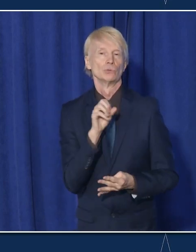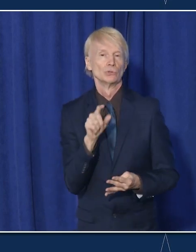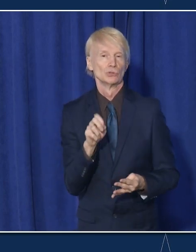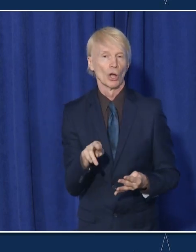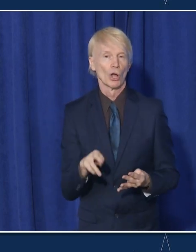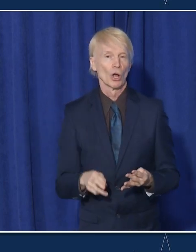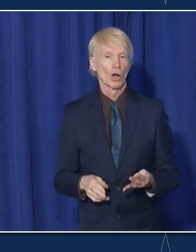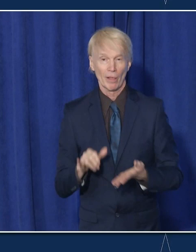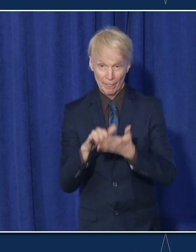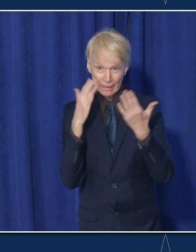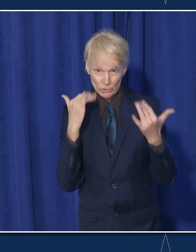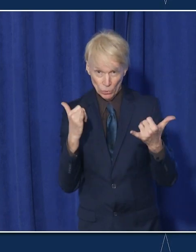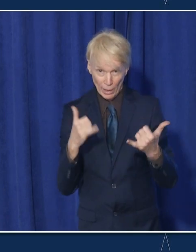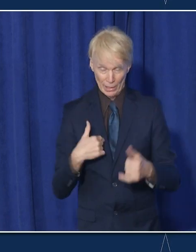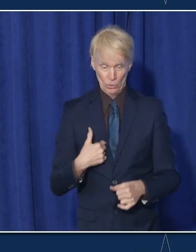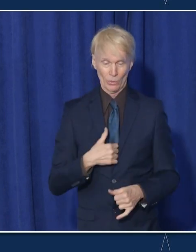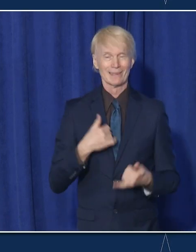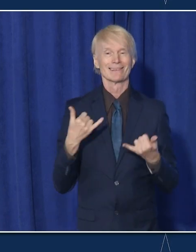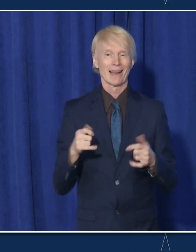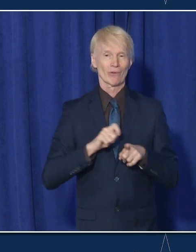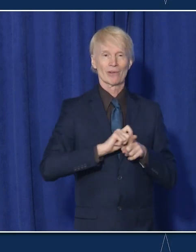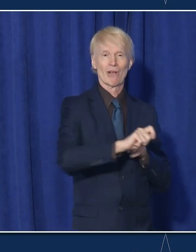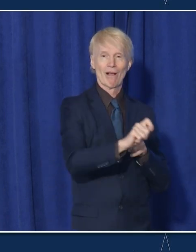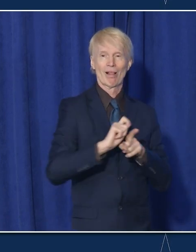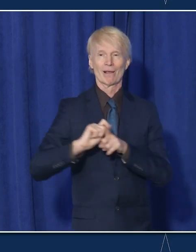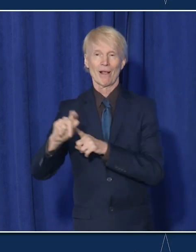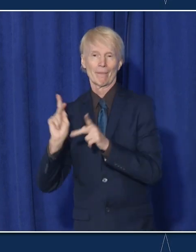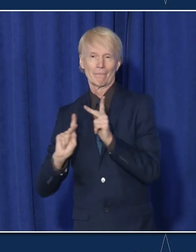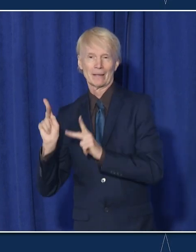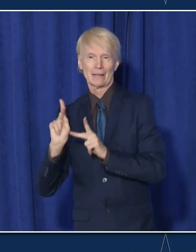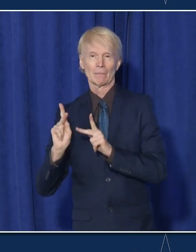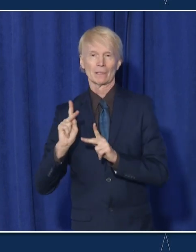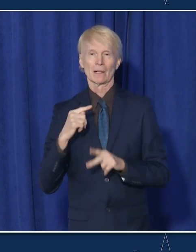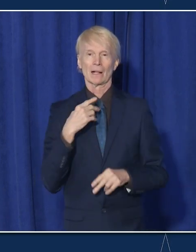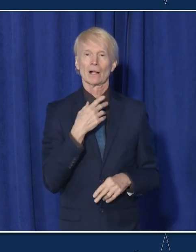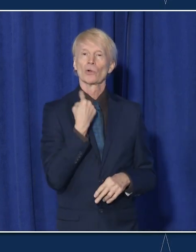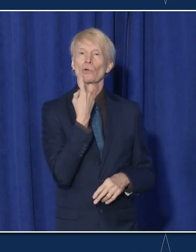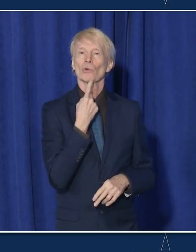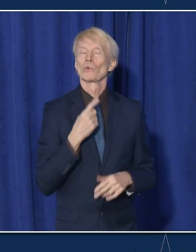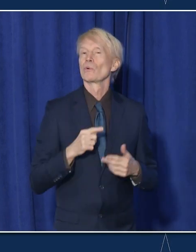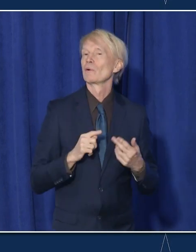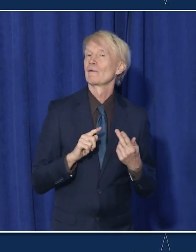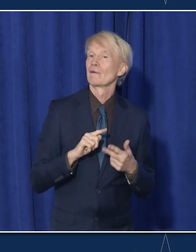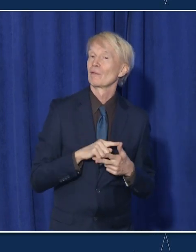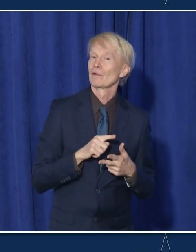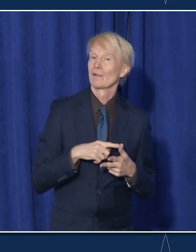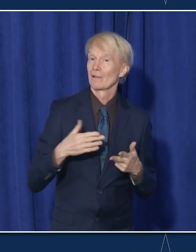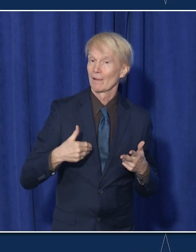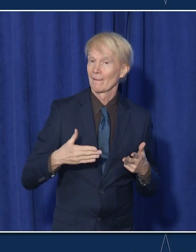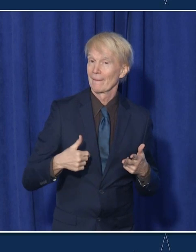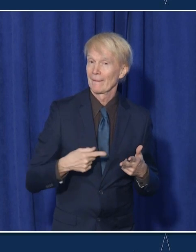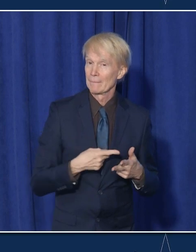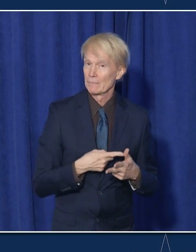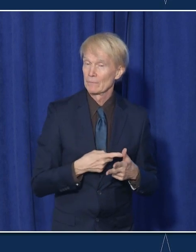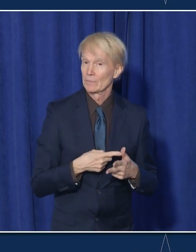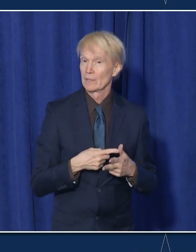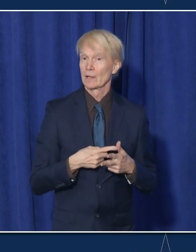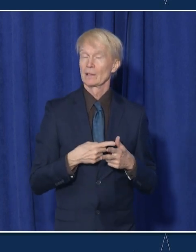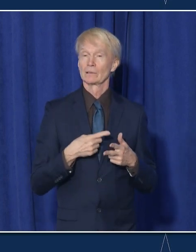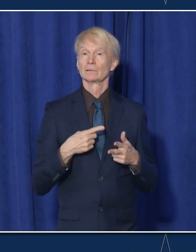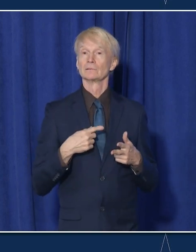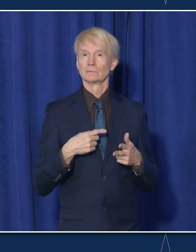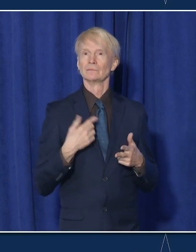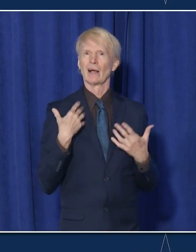that's part of why we are now calling people who are higher risk and missing that first booster, is because I just